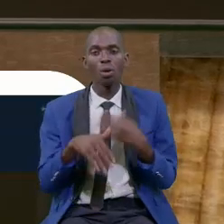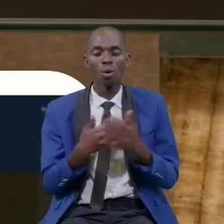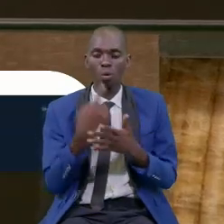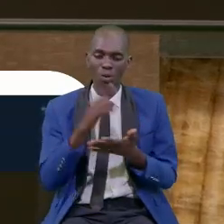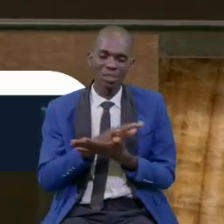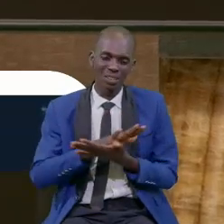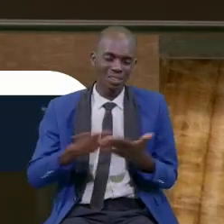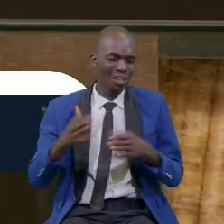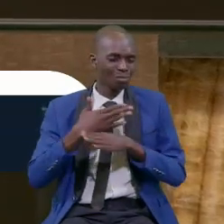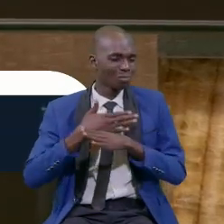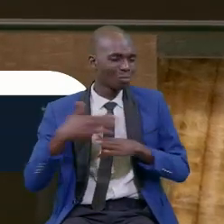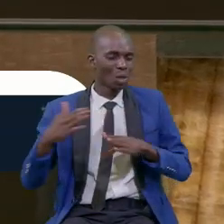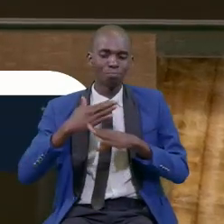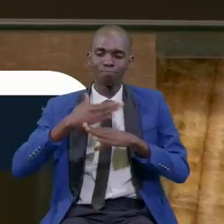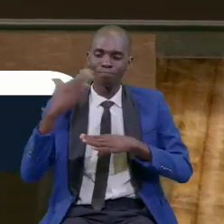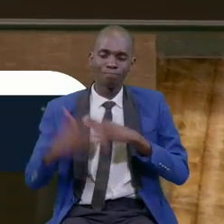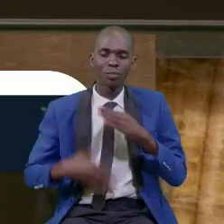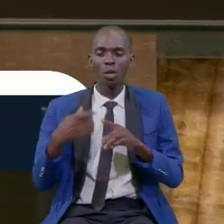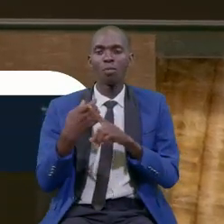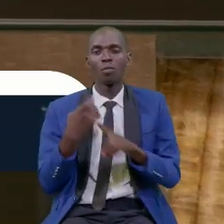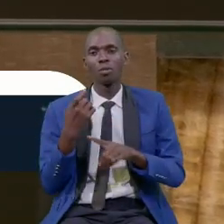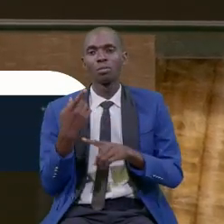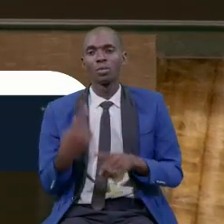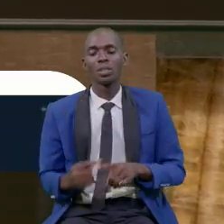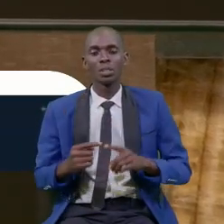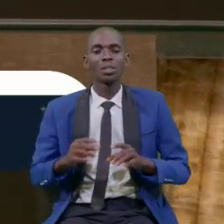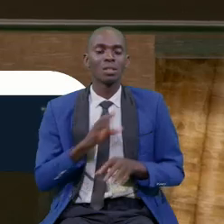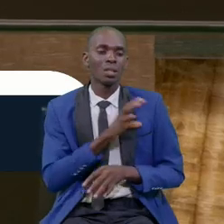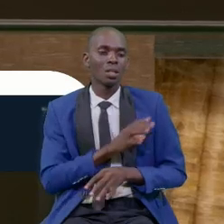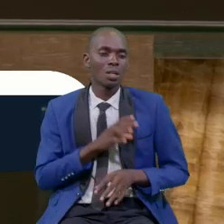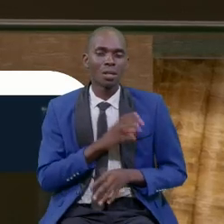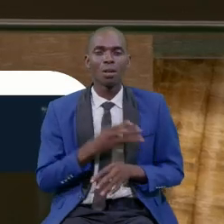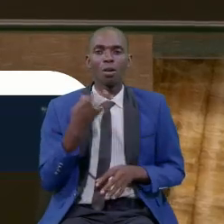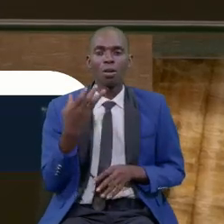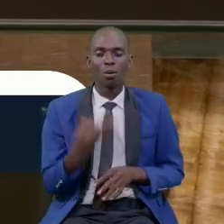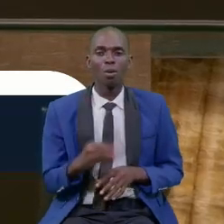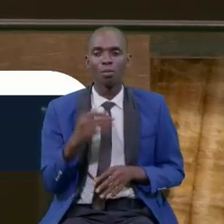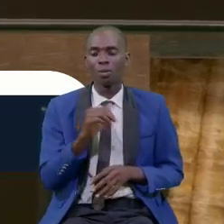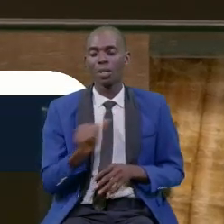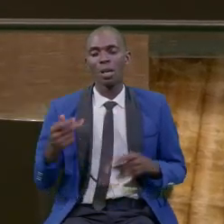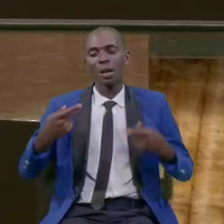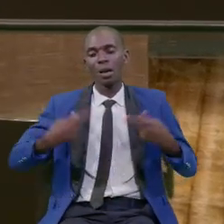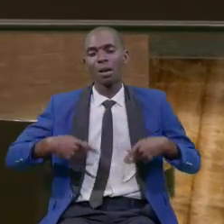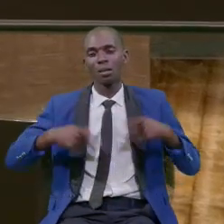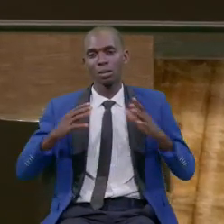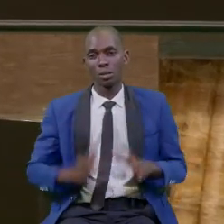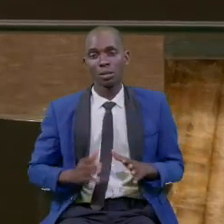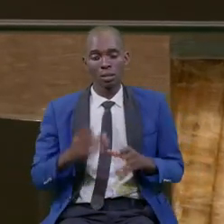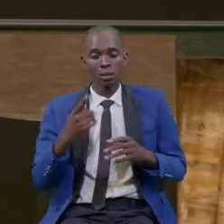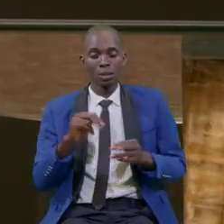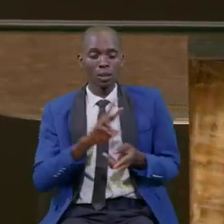away completely from the lifestyle of the harlot, repentant